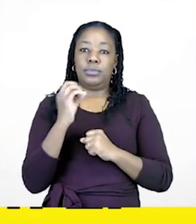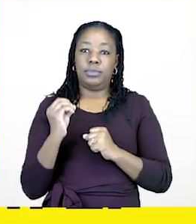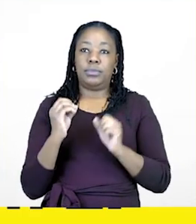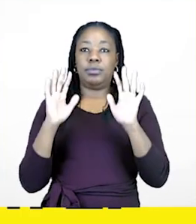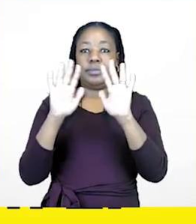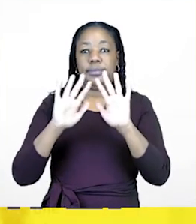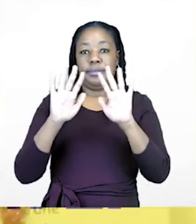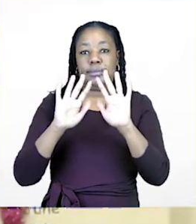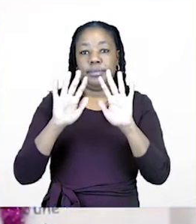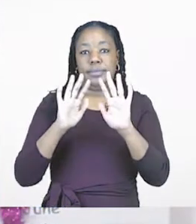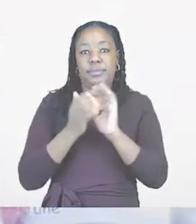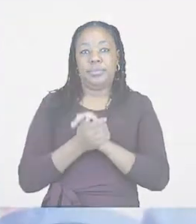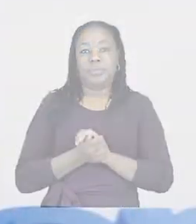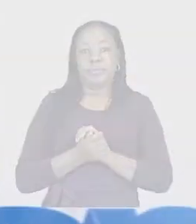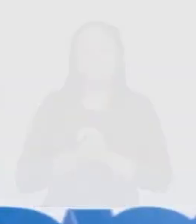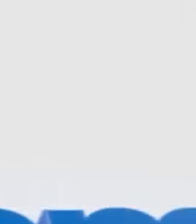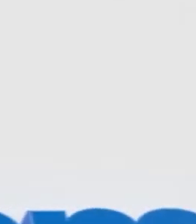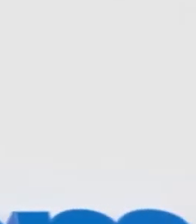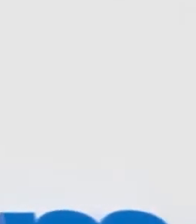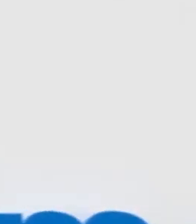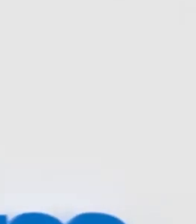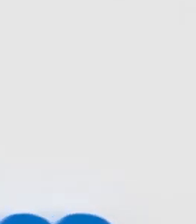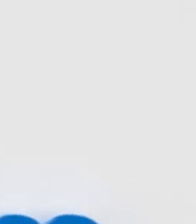and coloring.